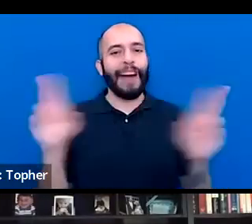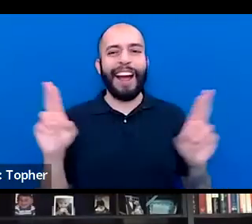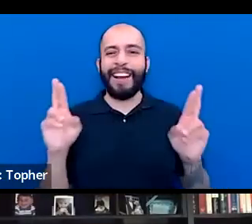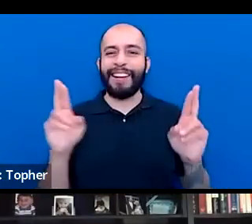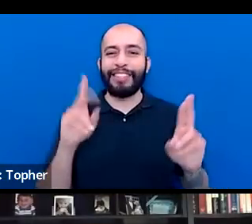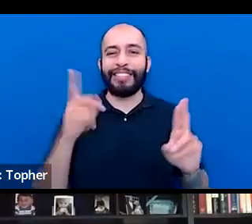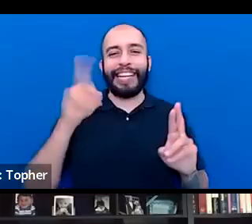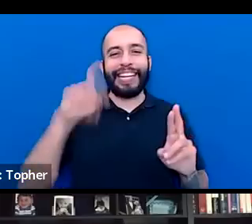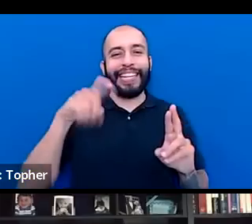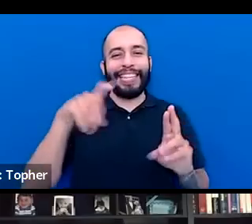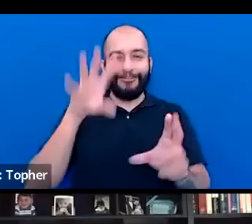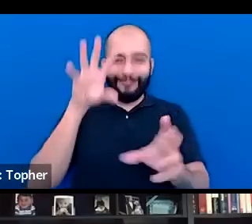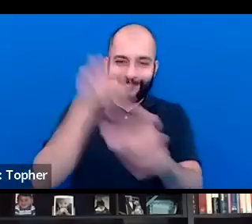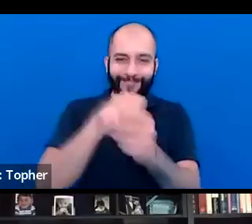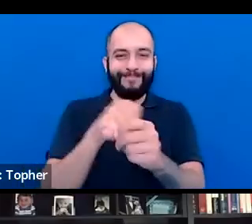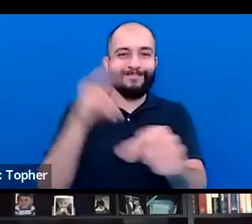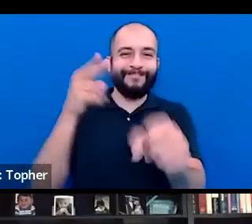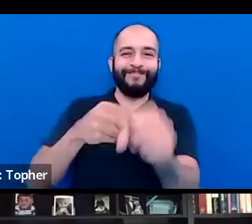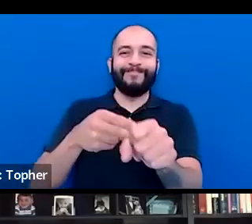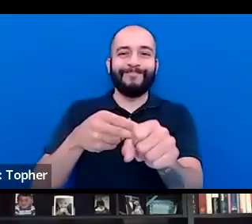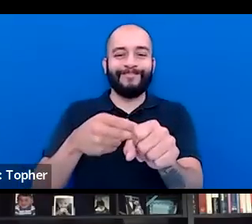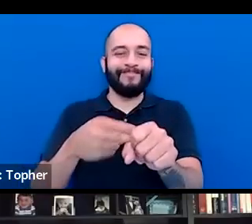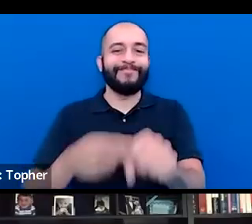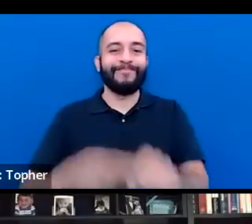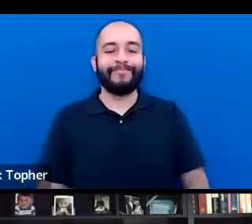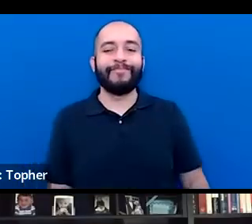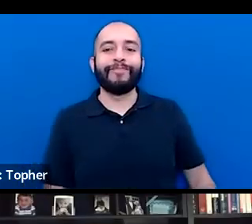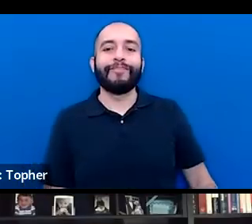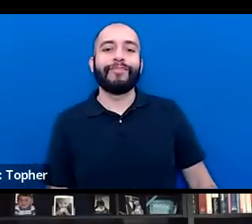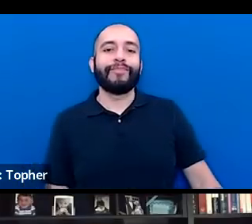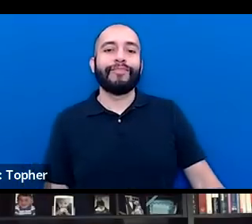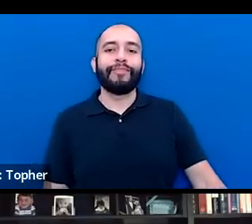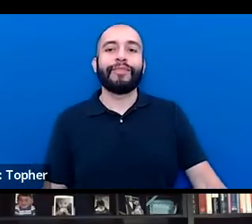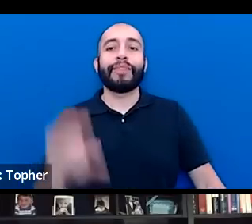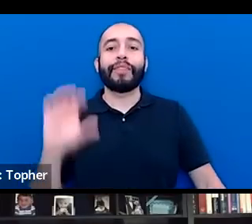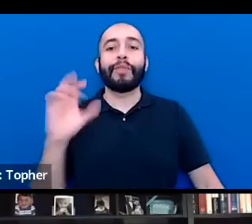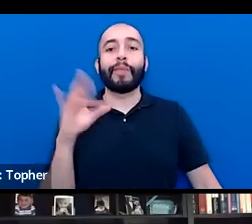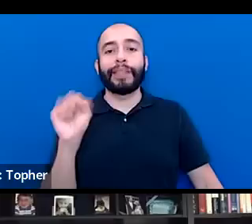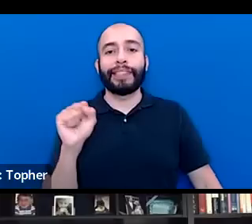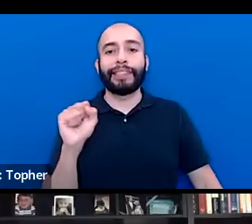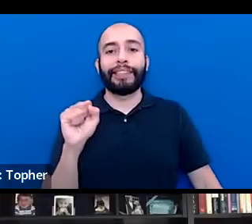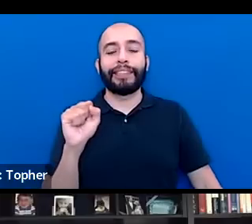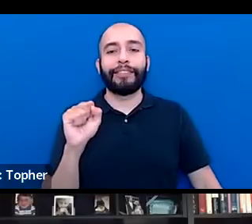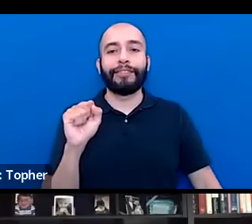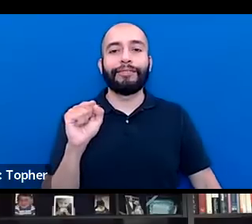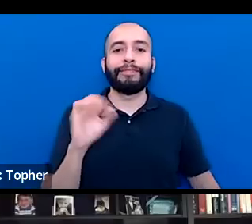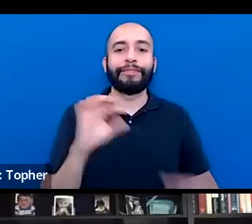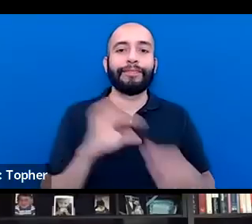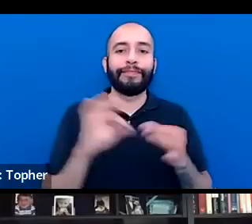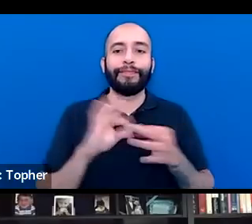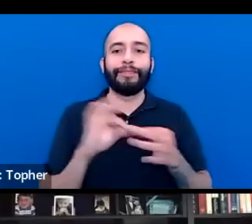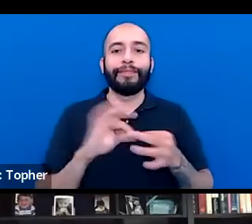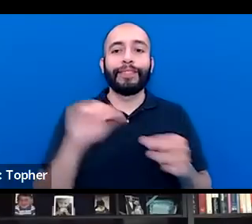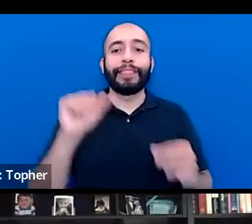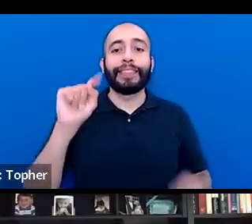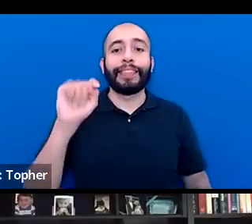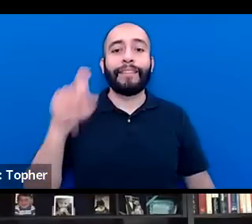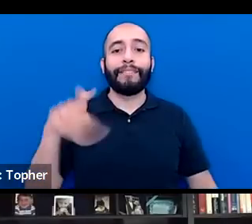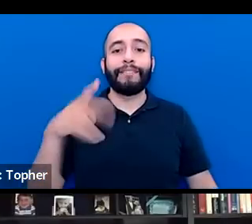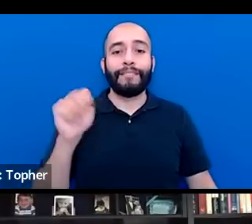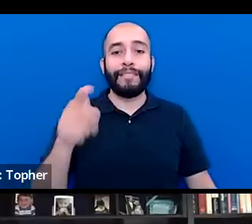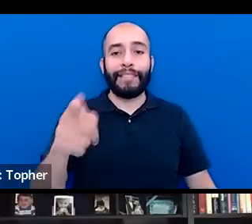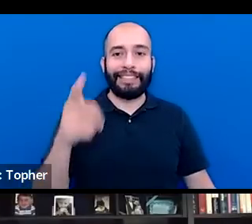Chris? Yeah, Stephen, you had the headline of the year. You know, you said we needed 10,000 of